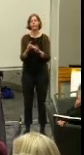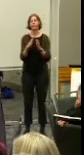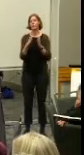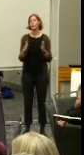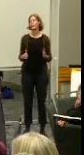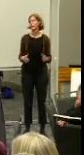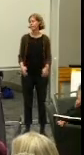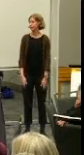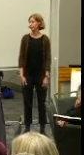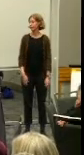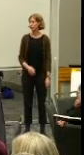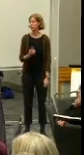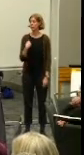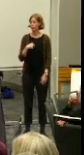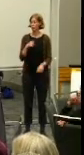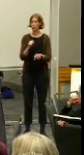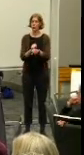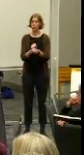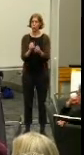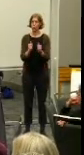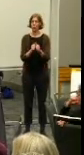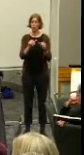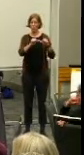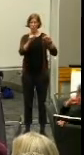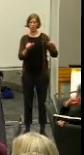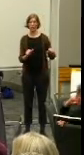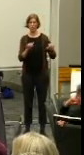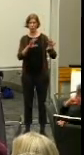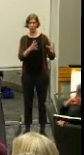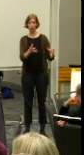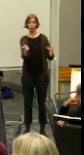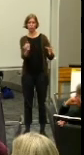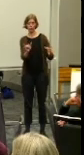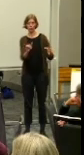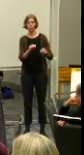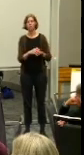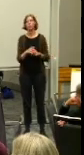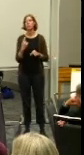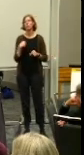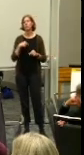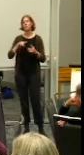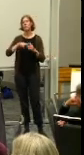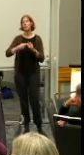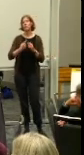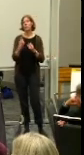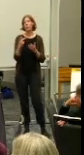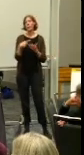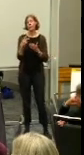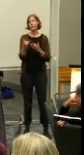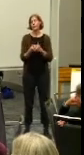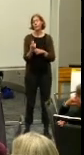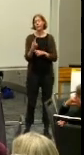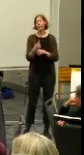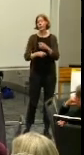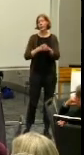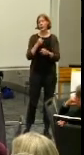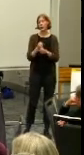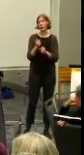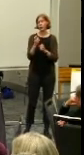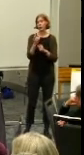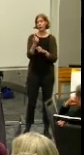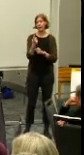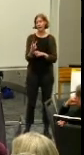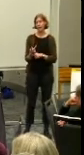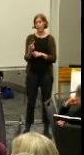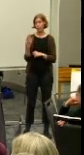that. And so the project that we started around about a year and a half ago, and it's the Fruit Valley Commons. It's based down